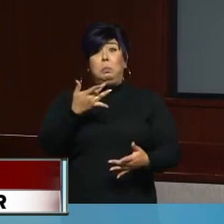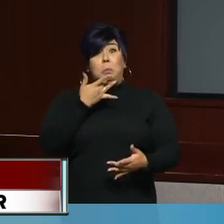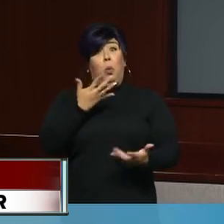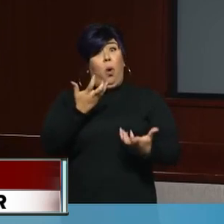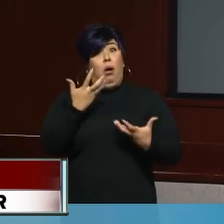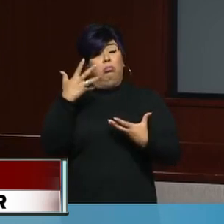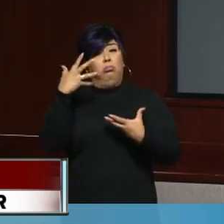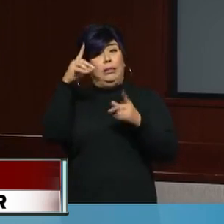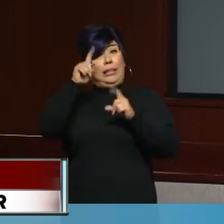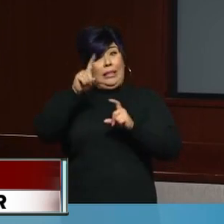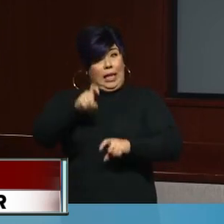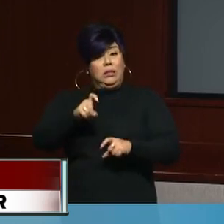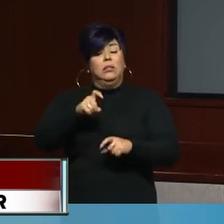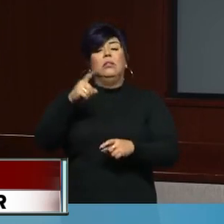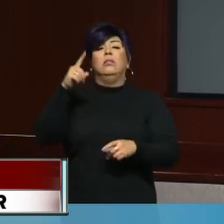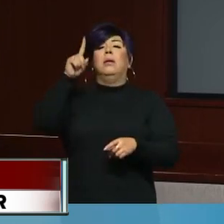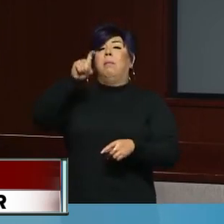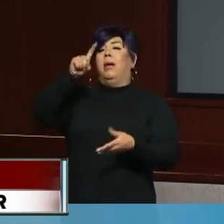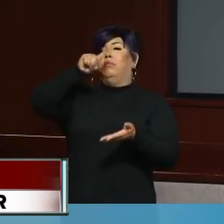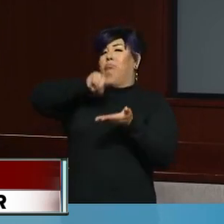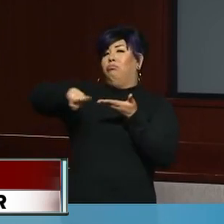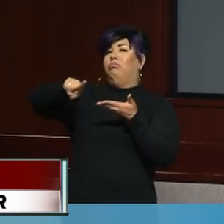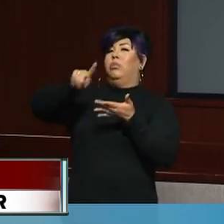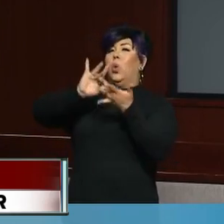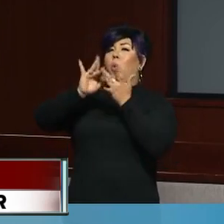website is